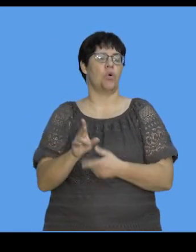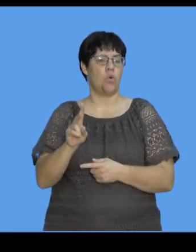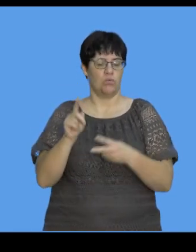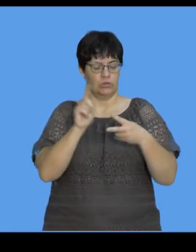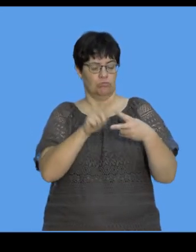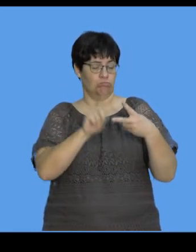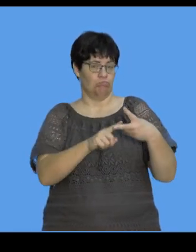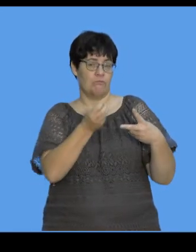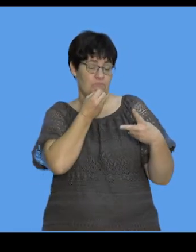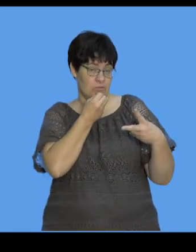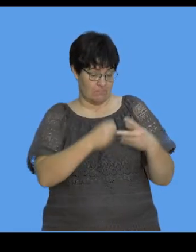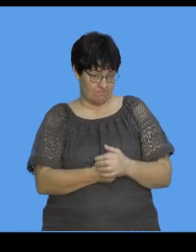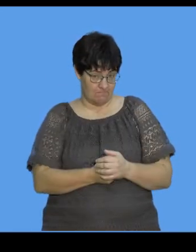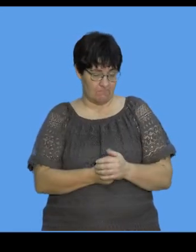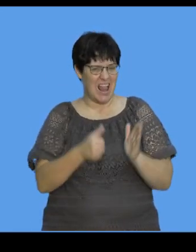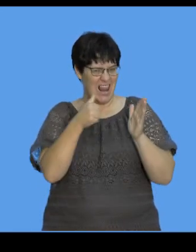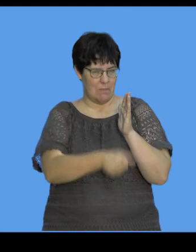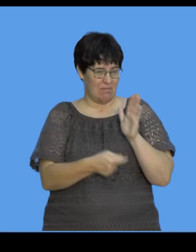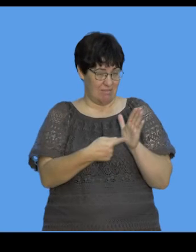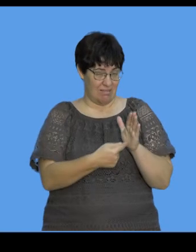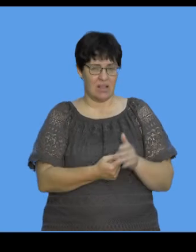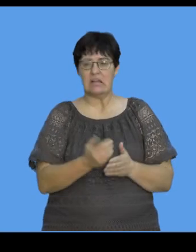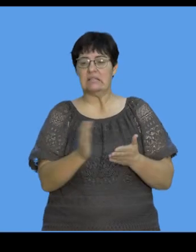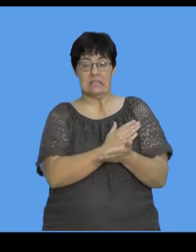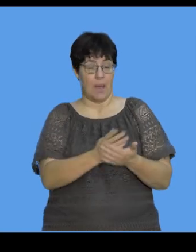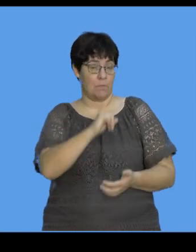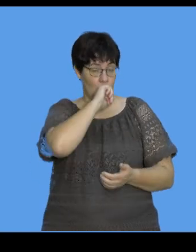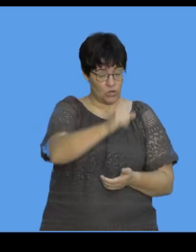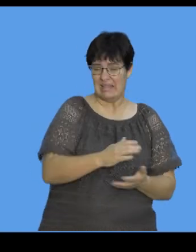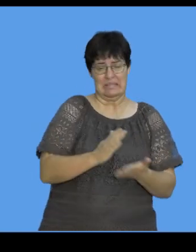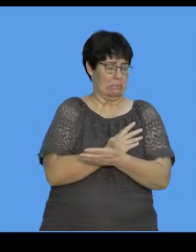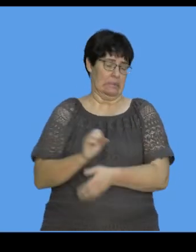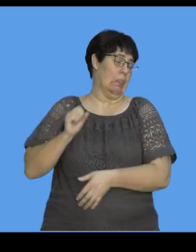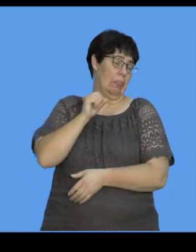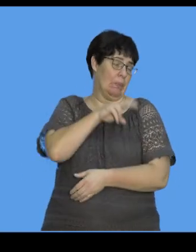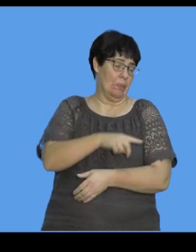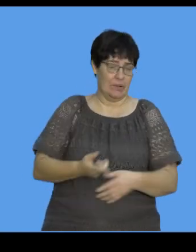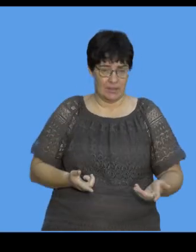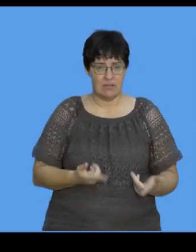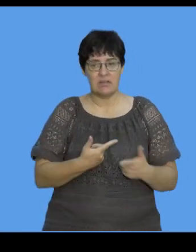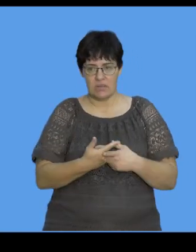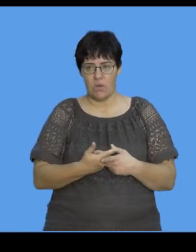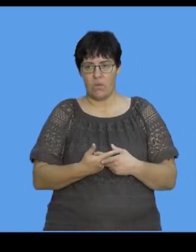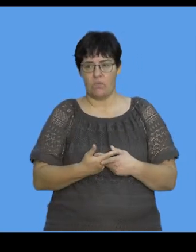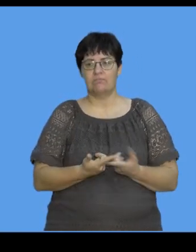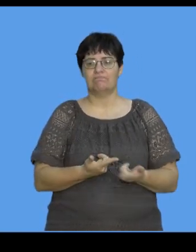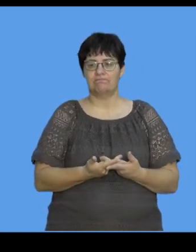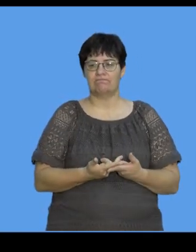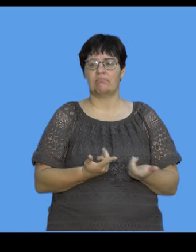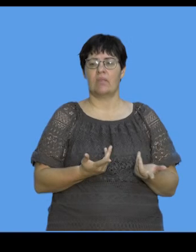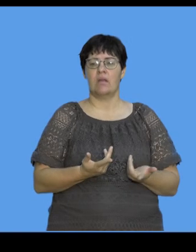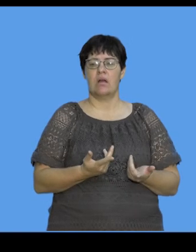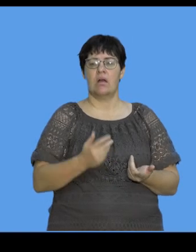two food labels. I don't know, some of you might like to eat it, some of you might not. On the back of the Oat So Easy, all